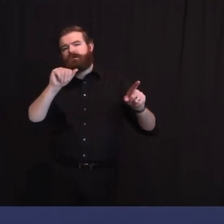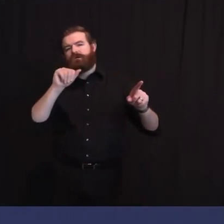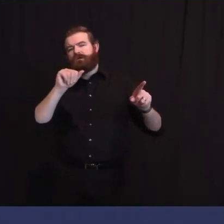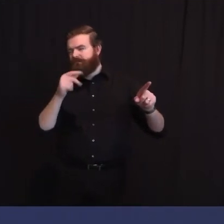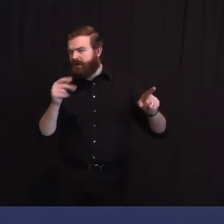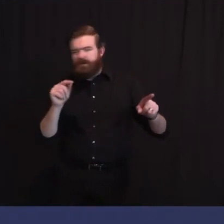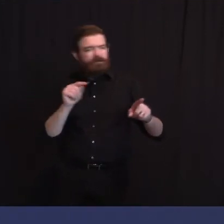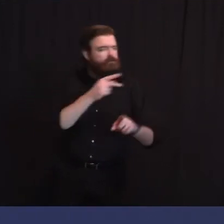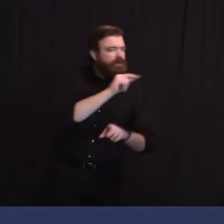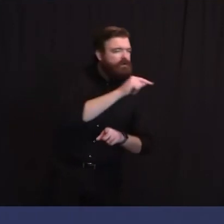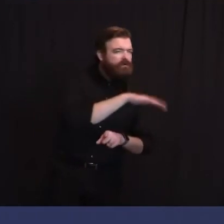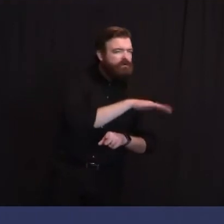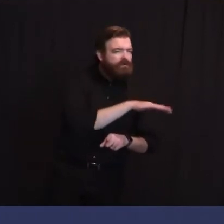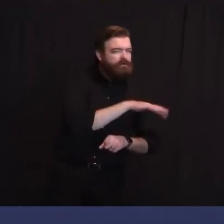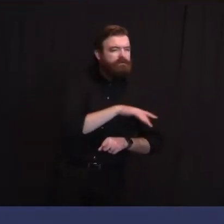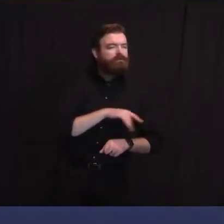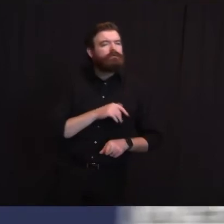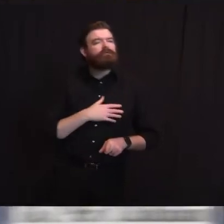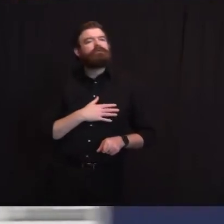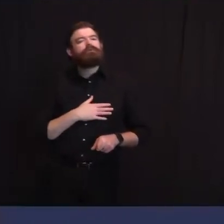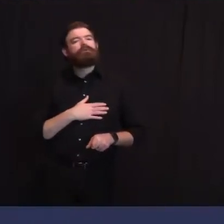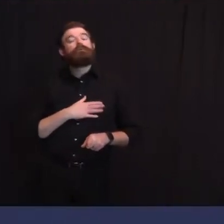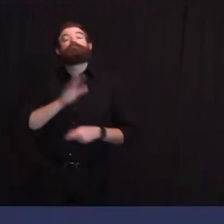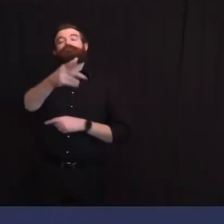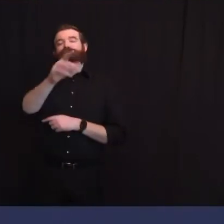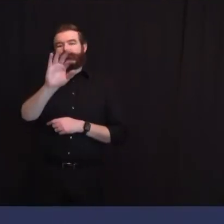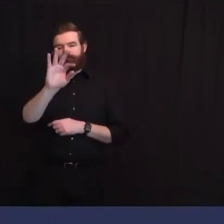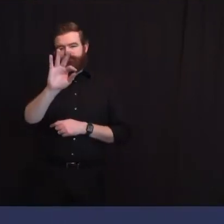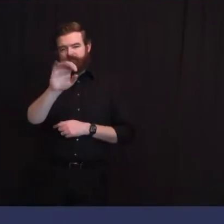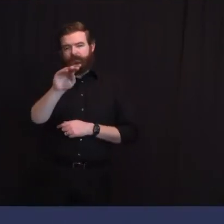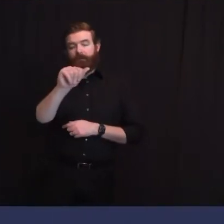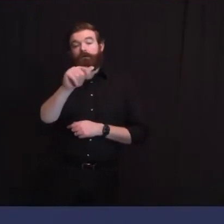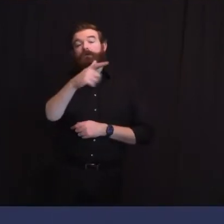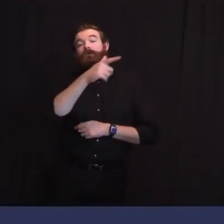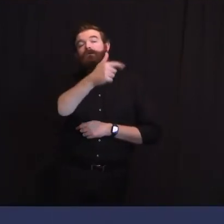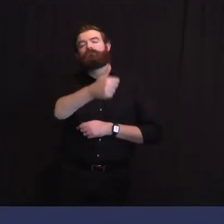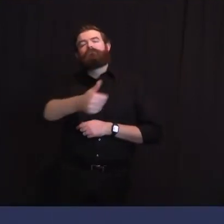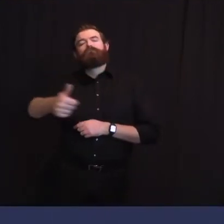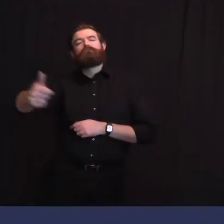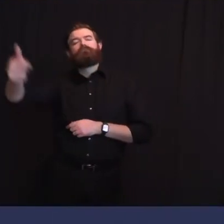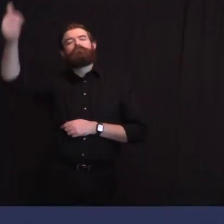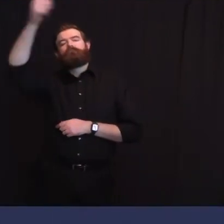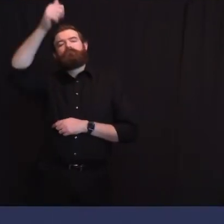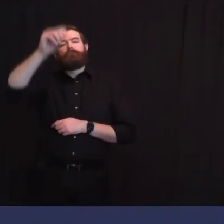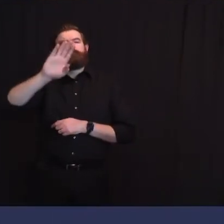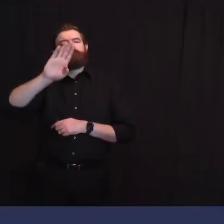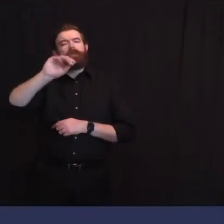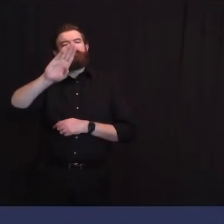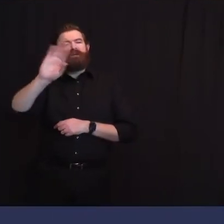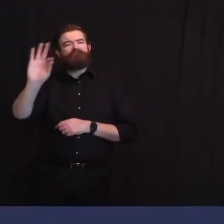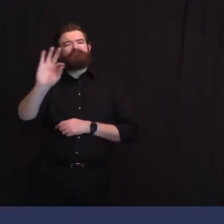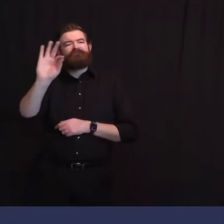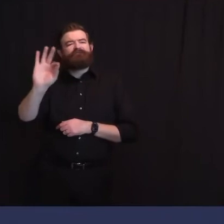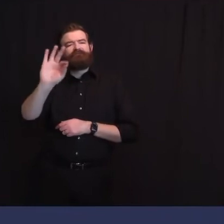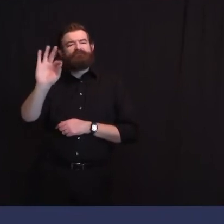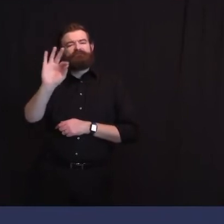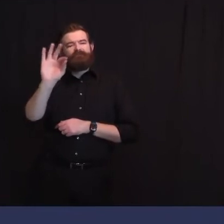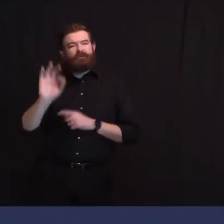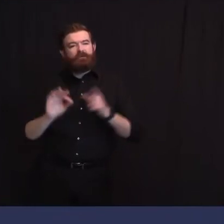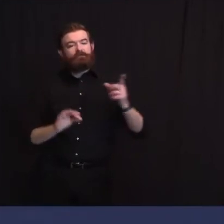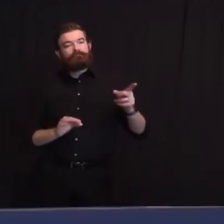Sure. I did. The acting FEMA administrator, Bob Fenton, did activate the National Response Coordination